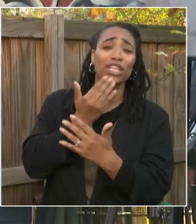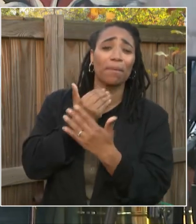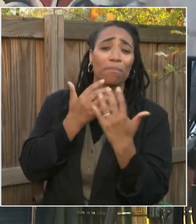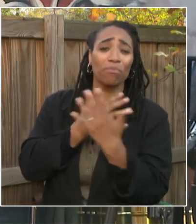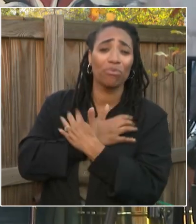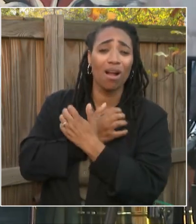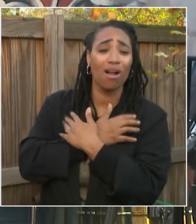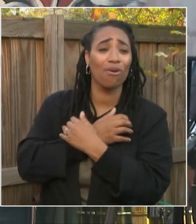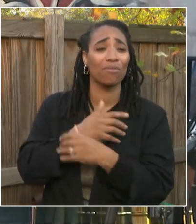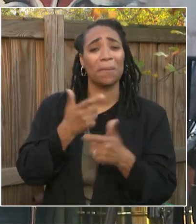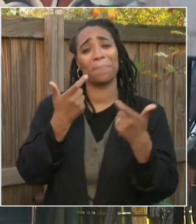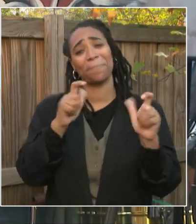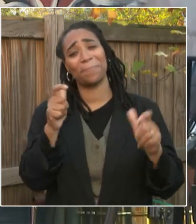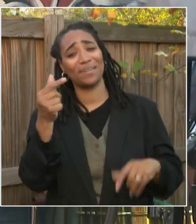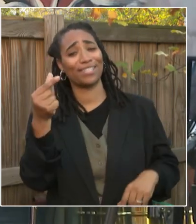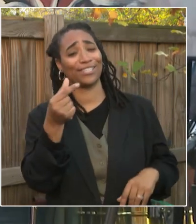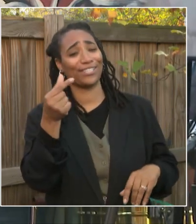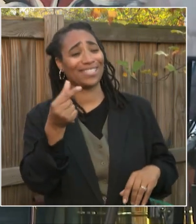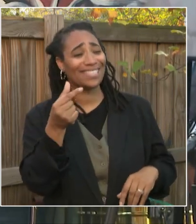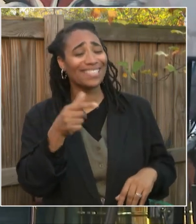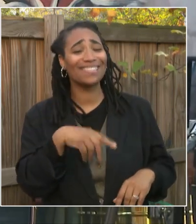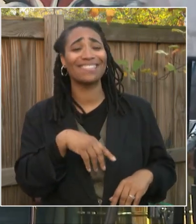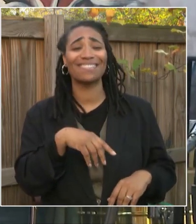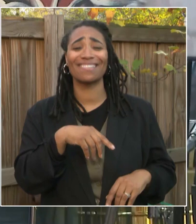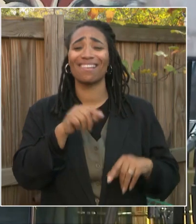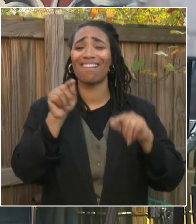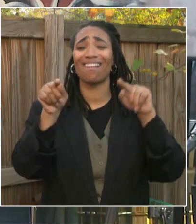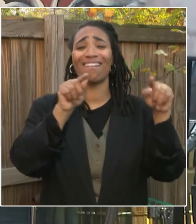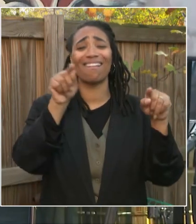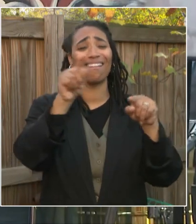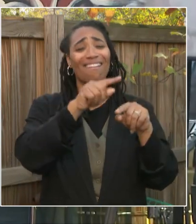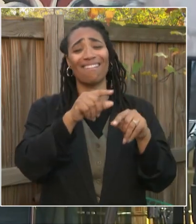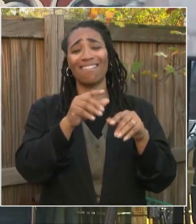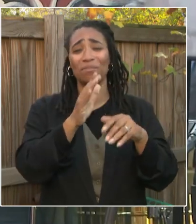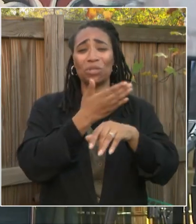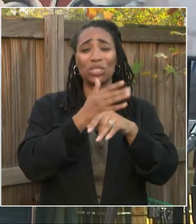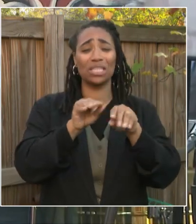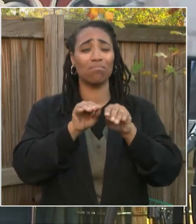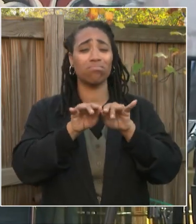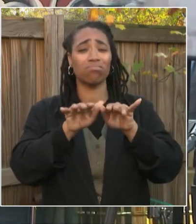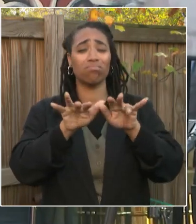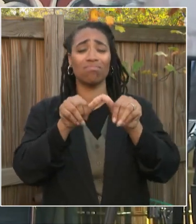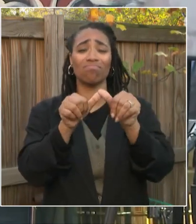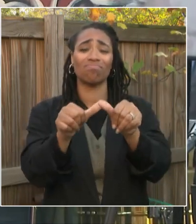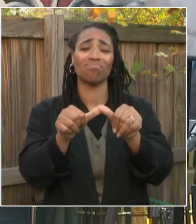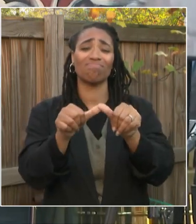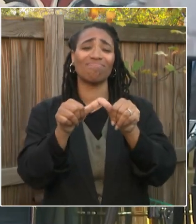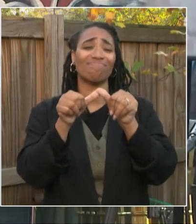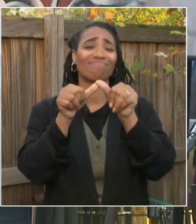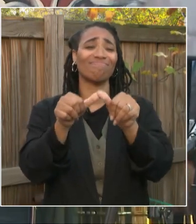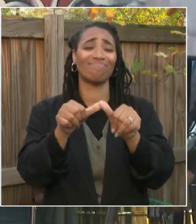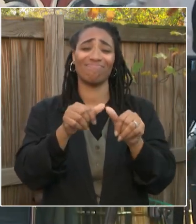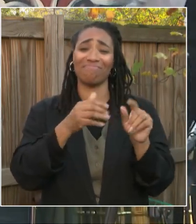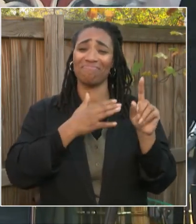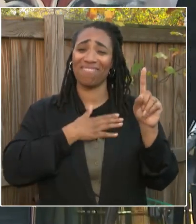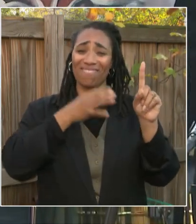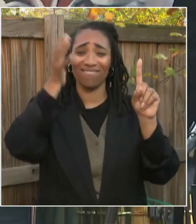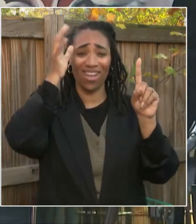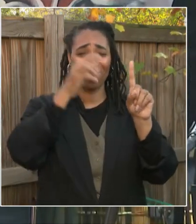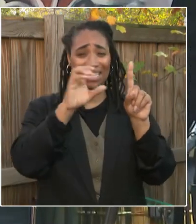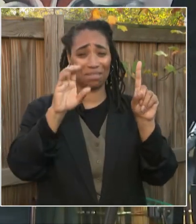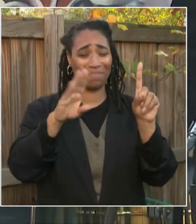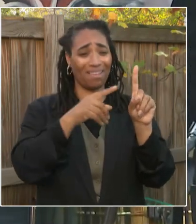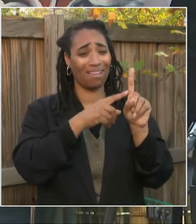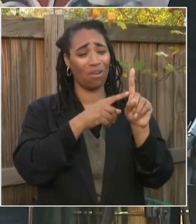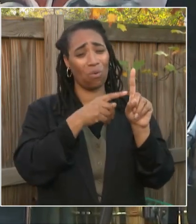y'all keep this thing going. Keep this thing going that my father started, man, and I know he's smiling